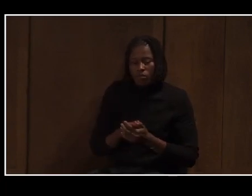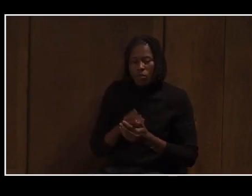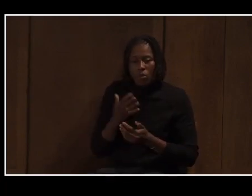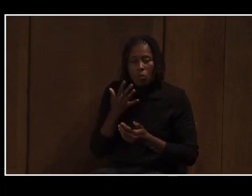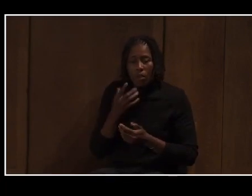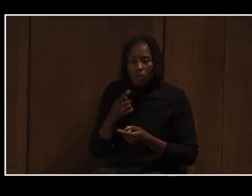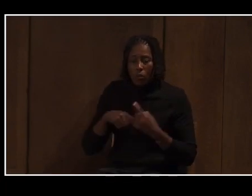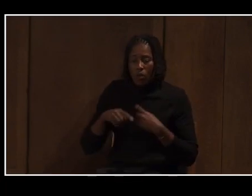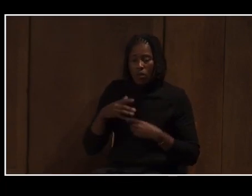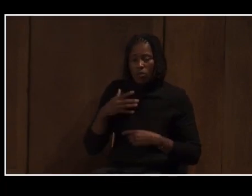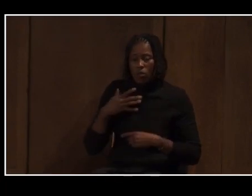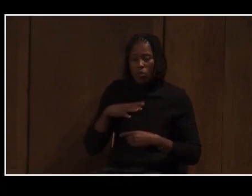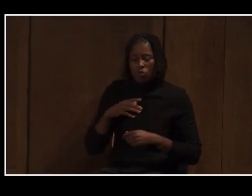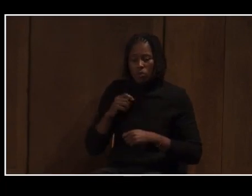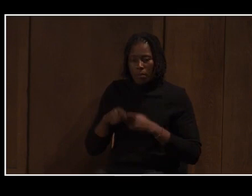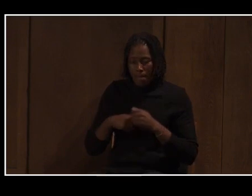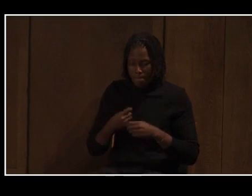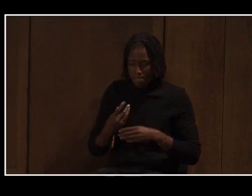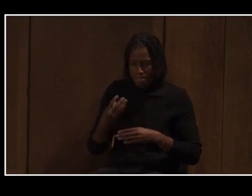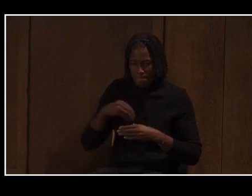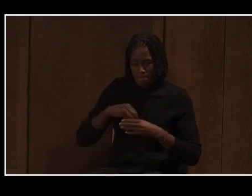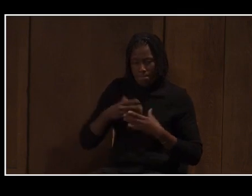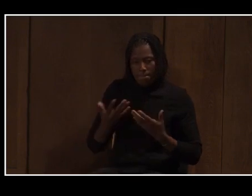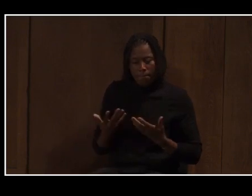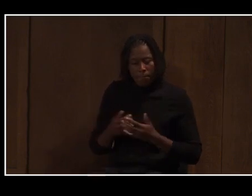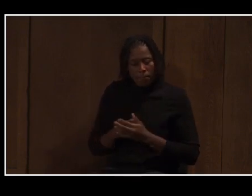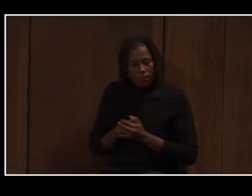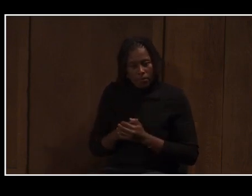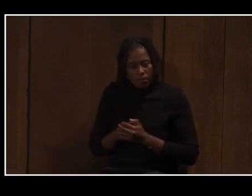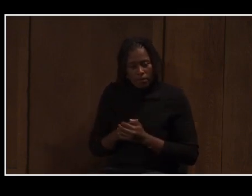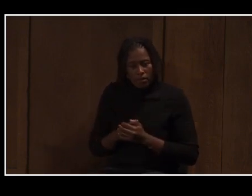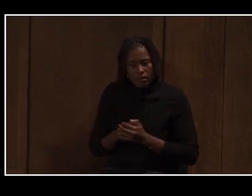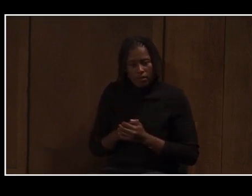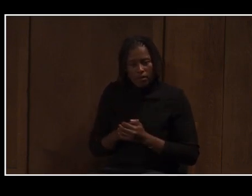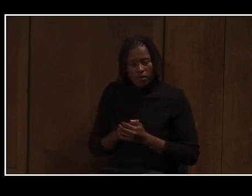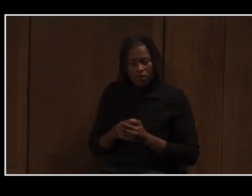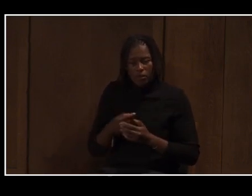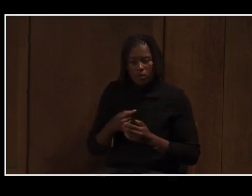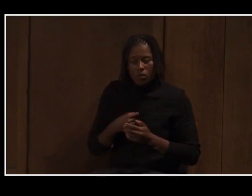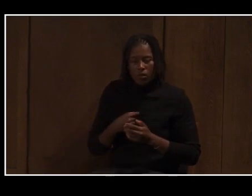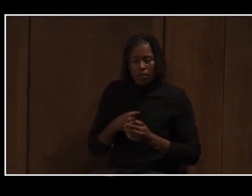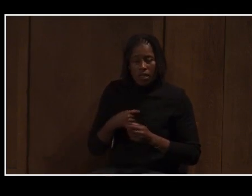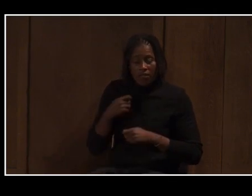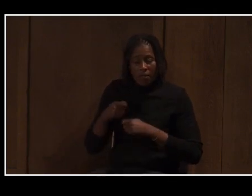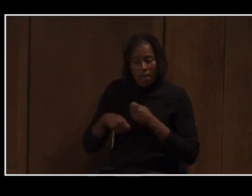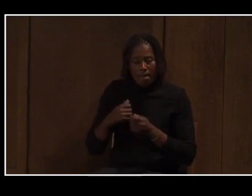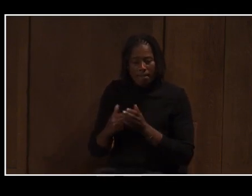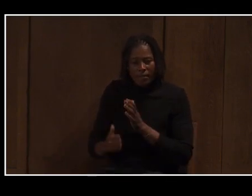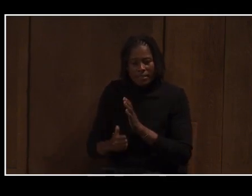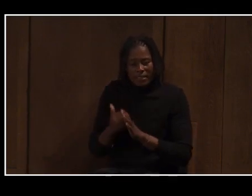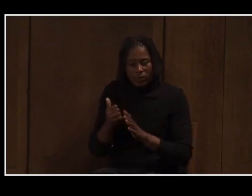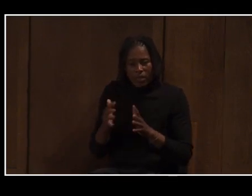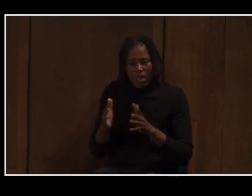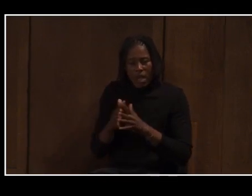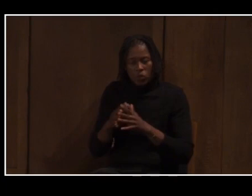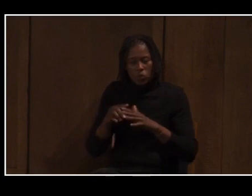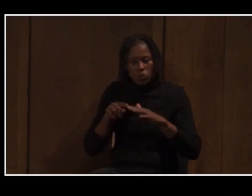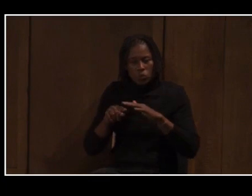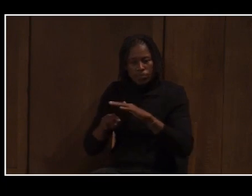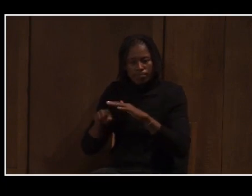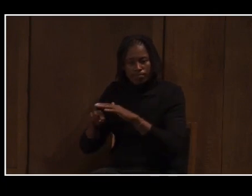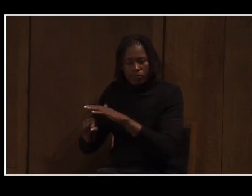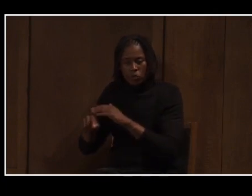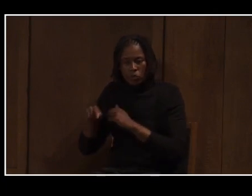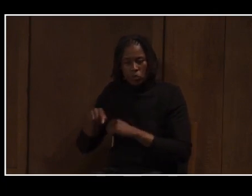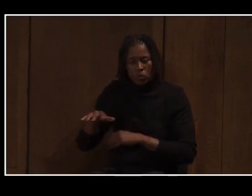this project of re-entering our bodies only becomes necessary because we have become skilled in escaping to places of safety in